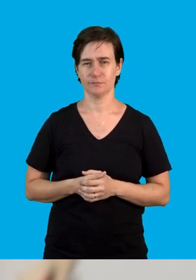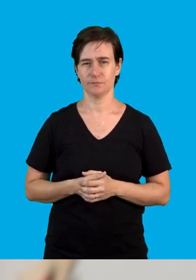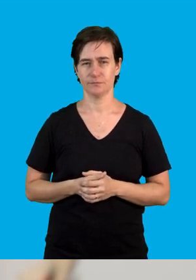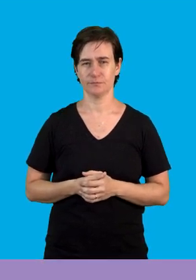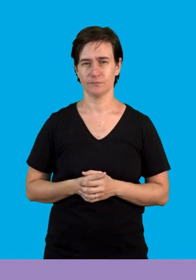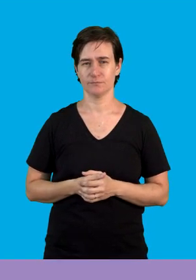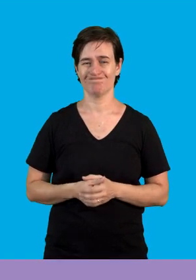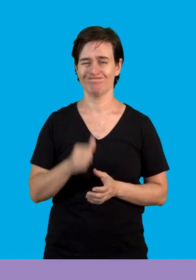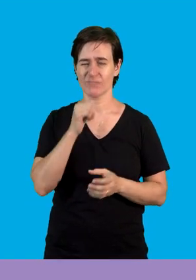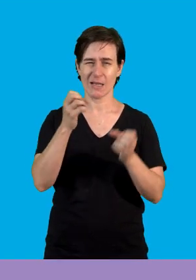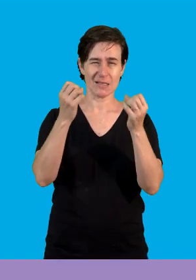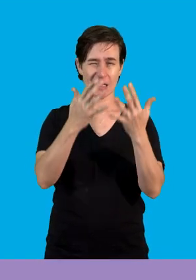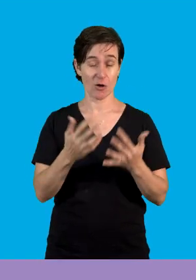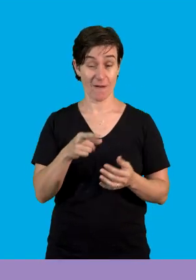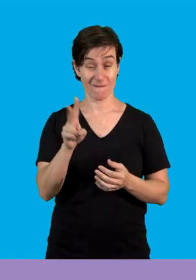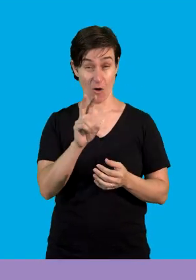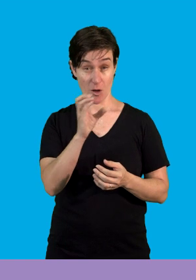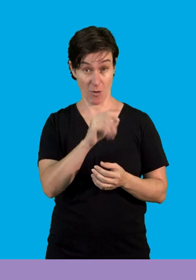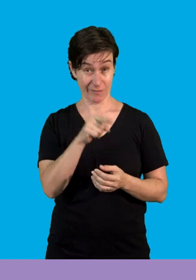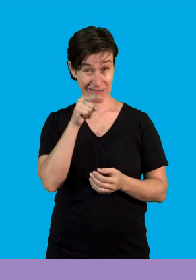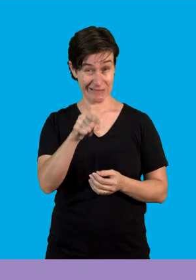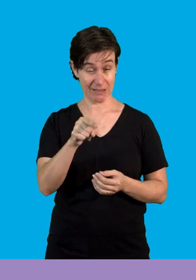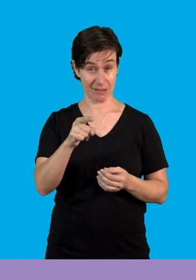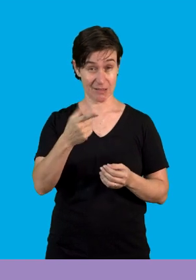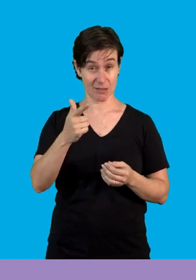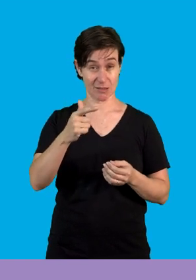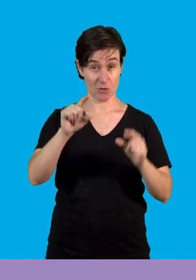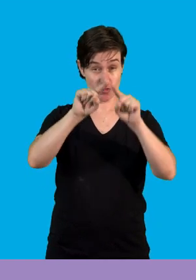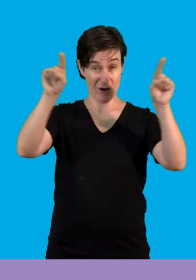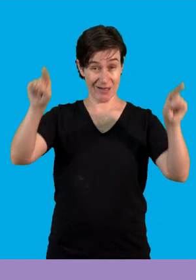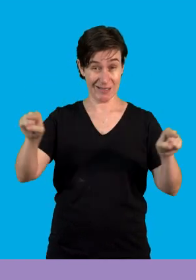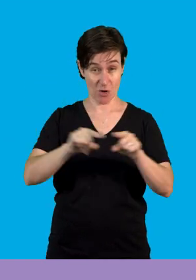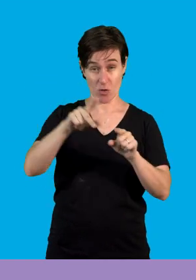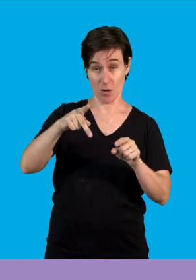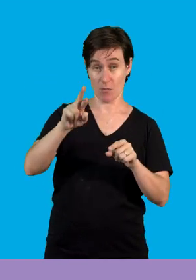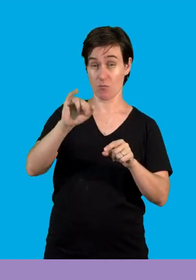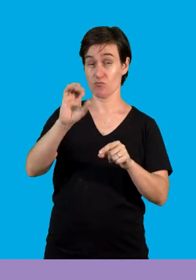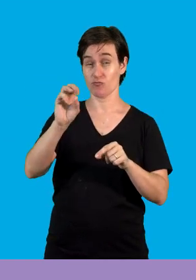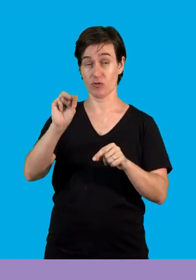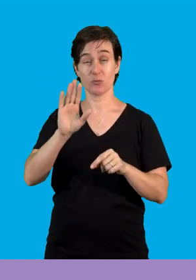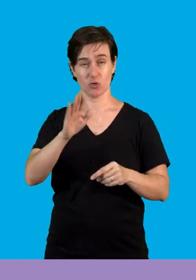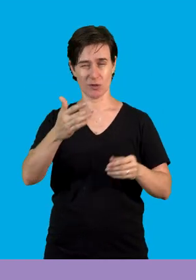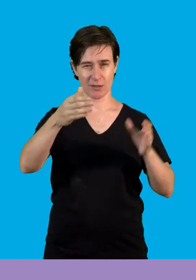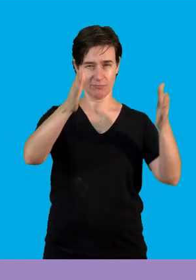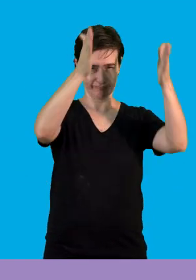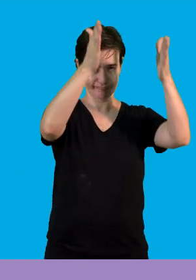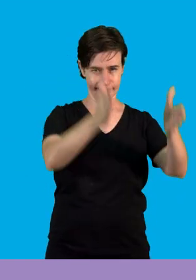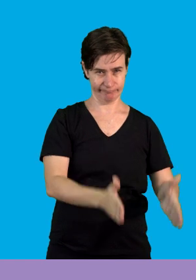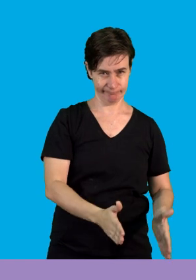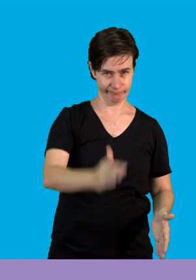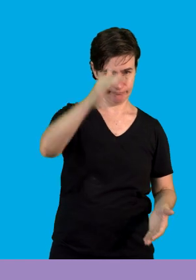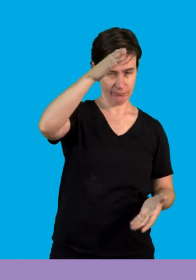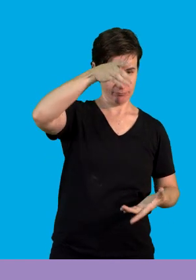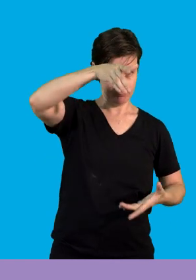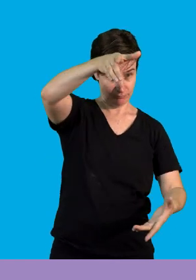it says they calculate the volume of the rectangular prism. So here we have been given a rectangular prism that has a